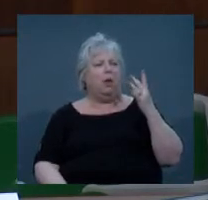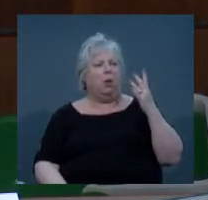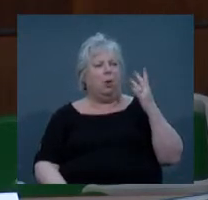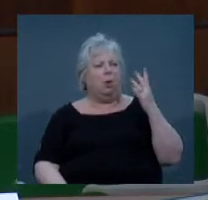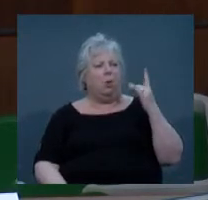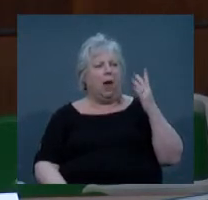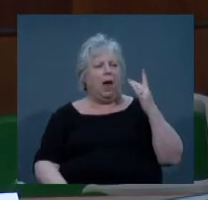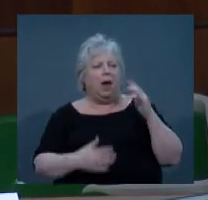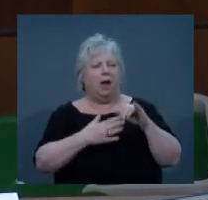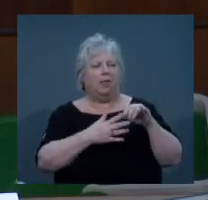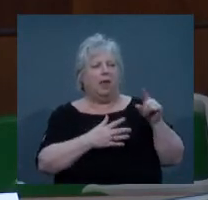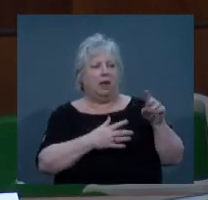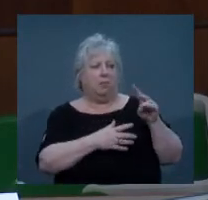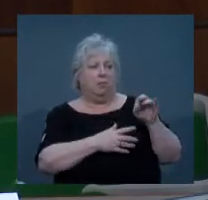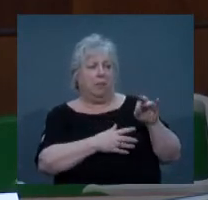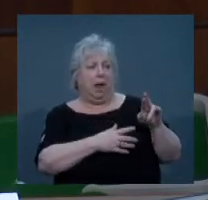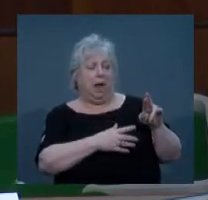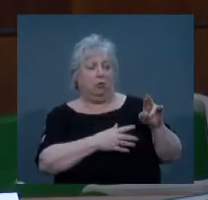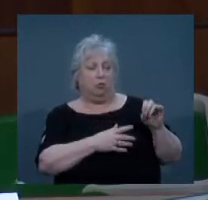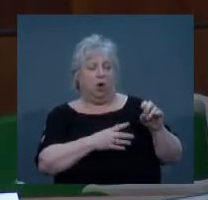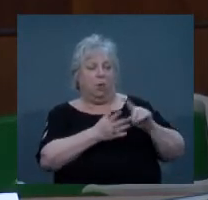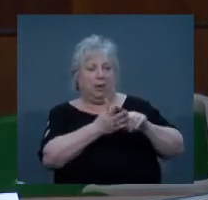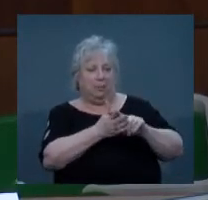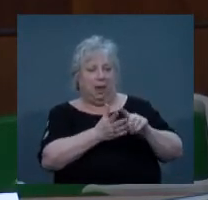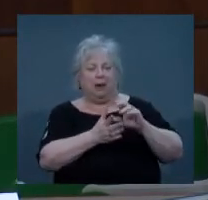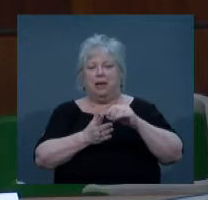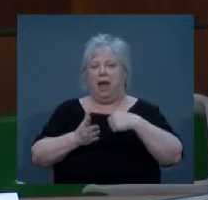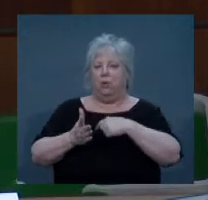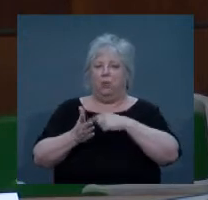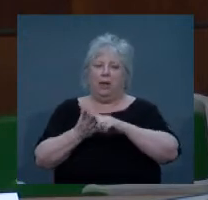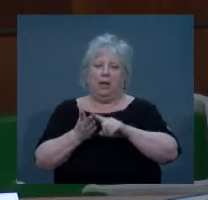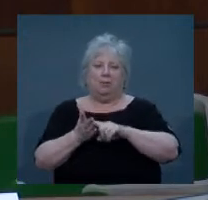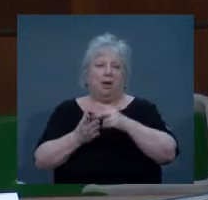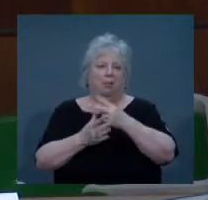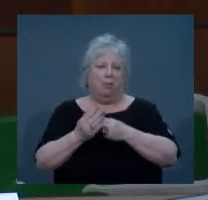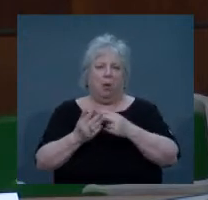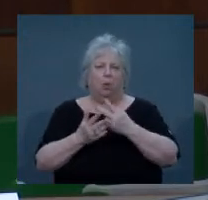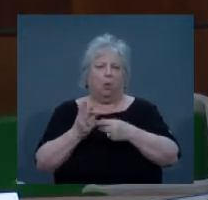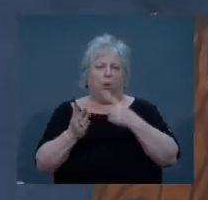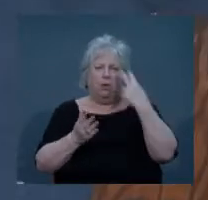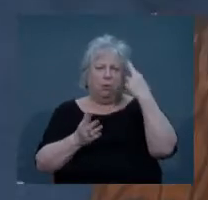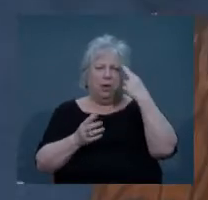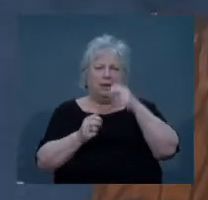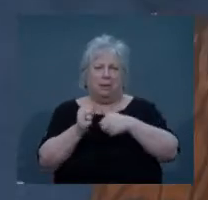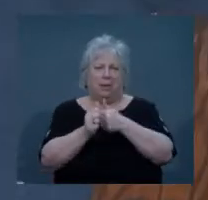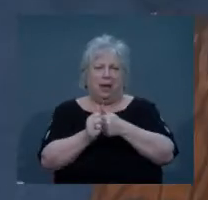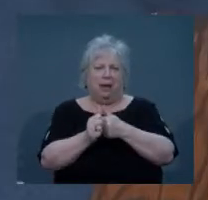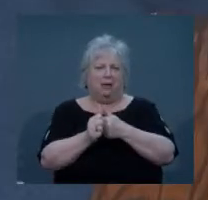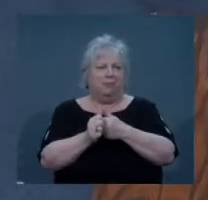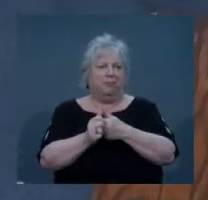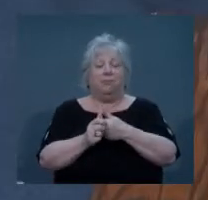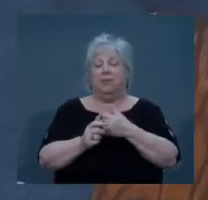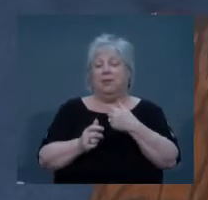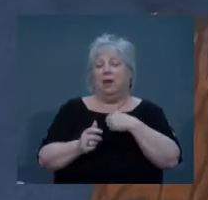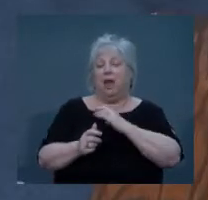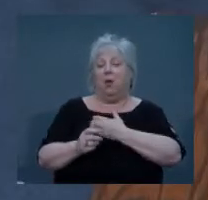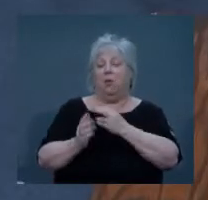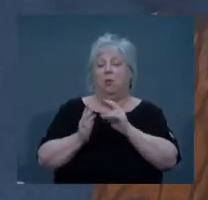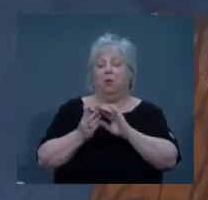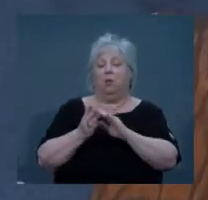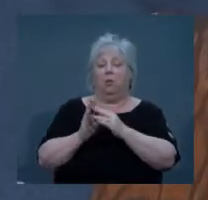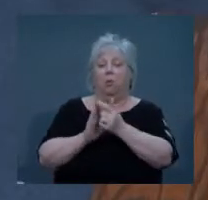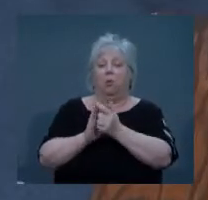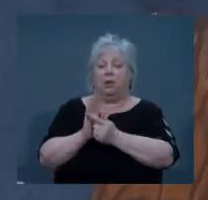that they inspect and we inspect? What's the reason for that? Well, as our ordinance says,